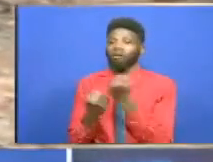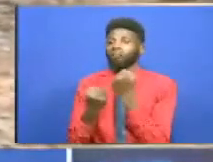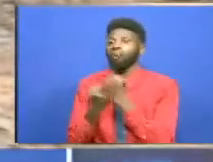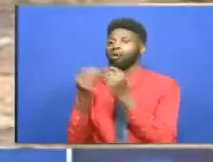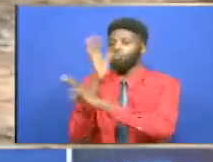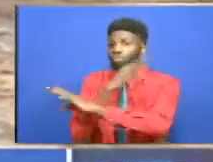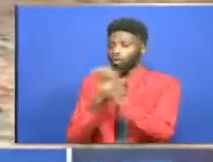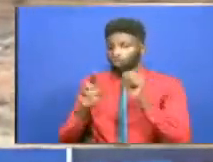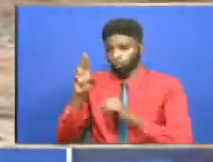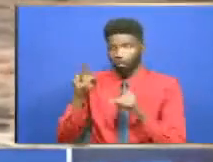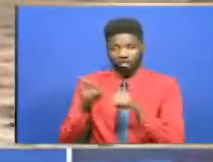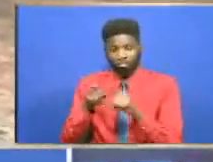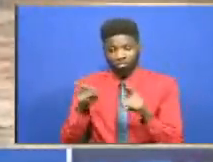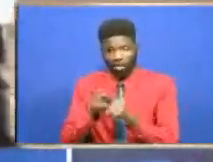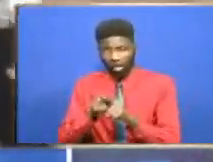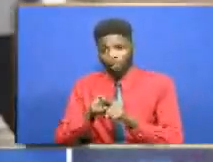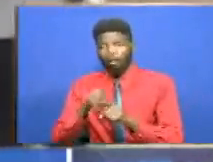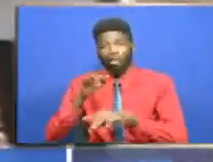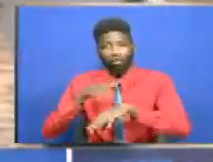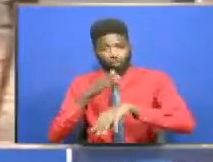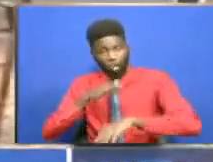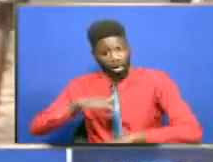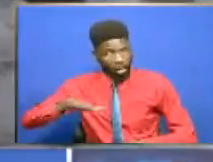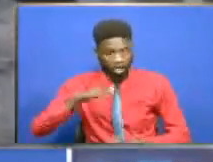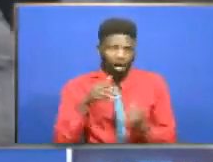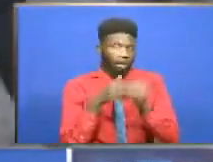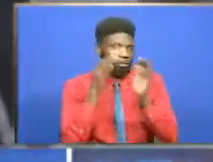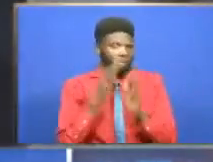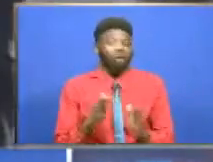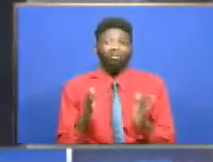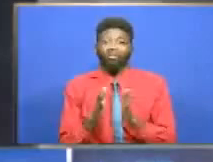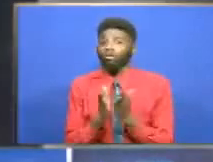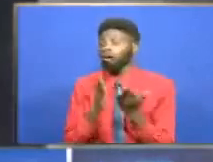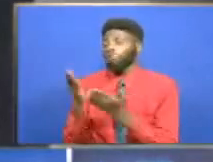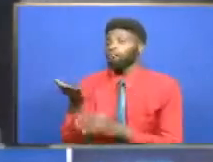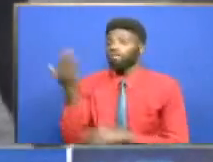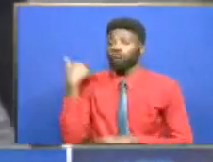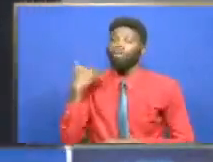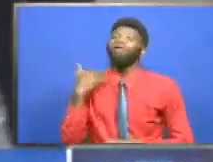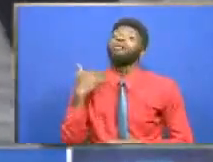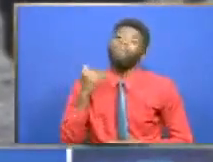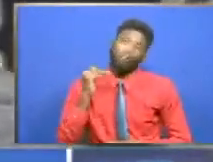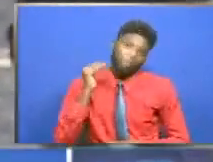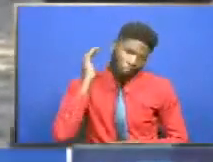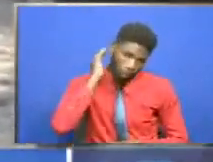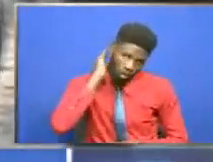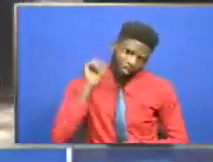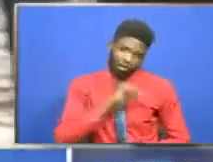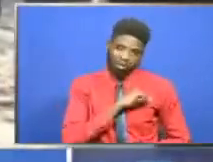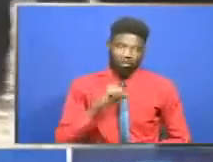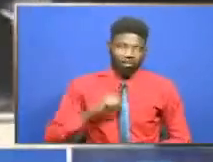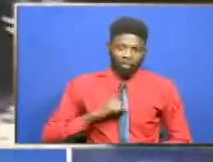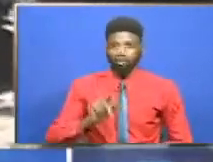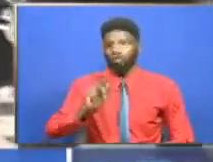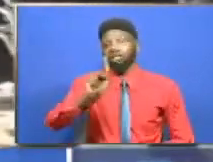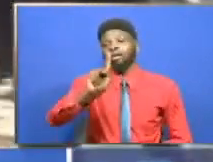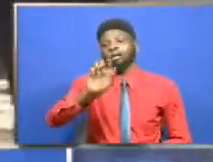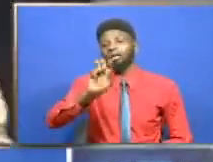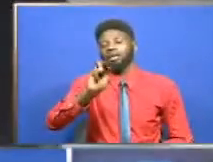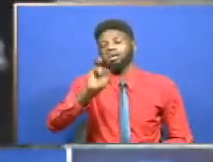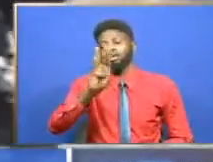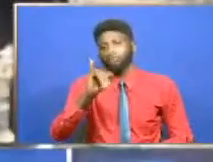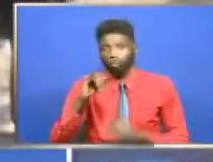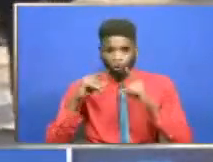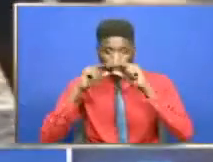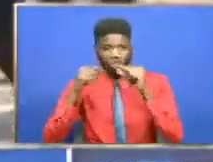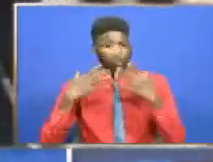political kingpin. Led by former Murang'a Senator Kembi Getora, the group says the region should not engage in early campaigns, but should